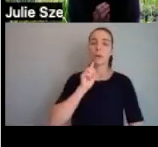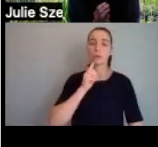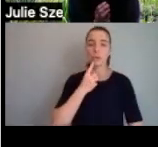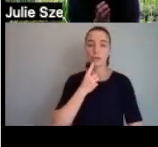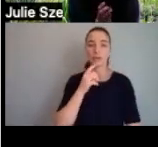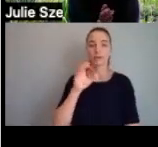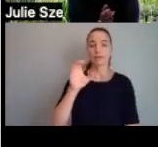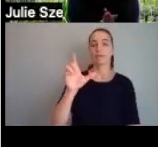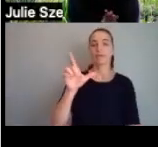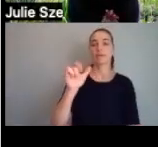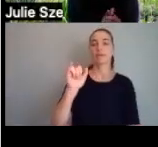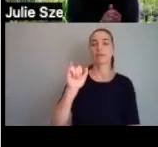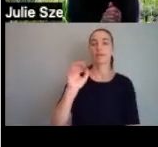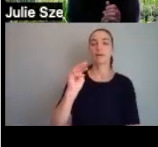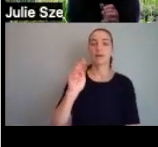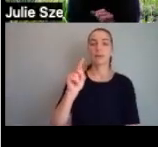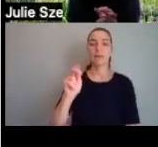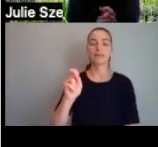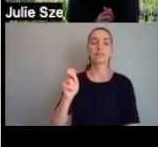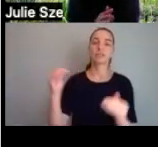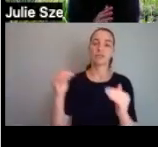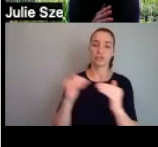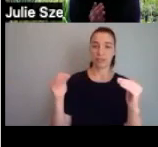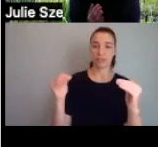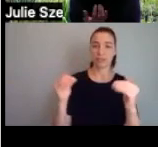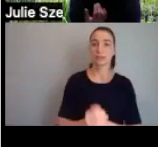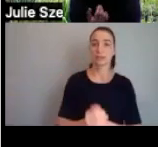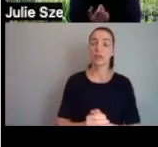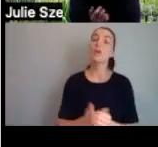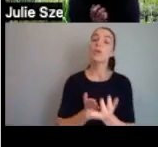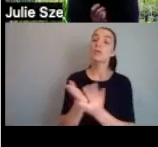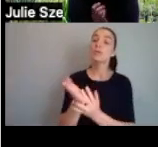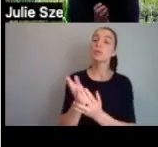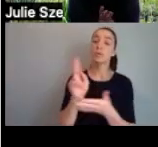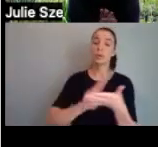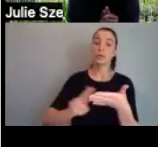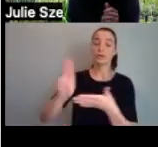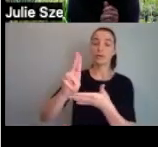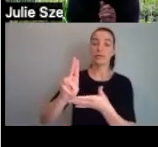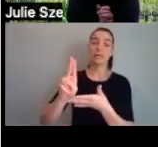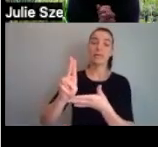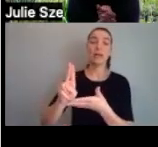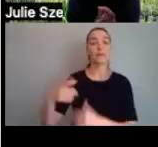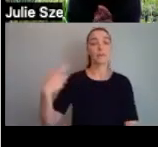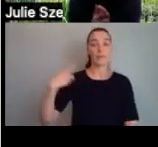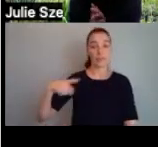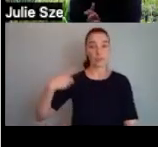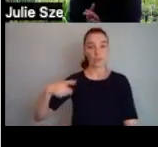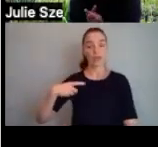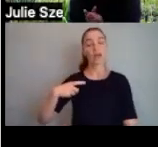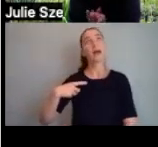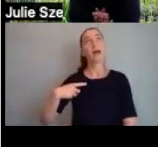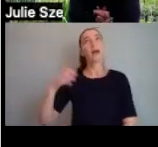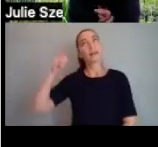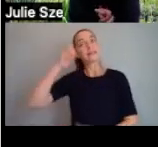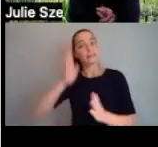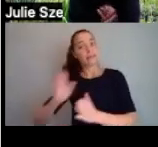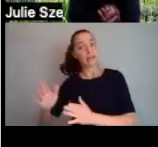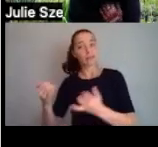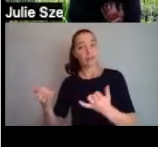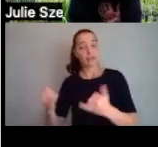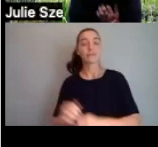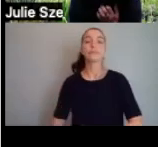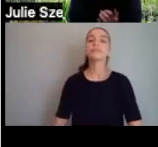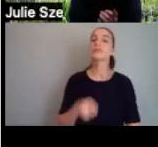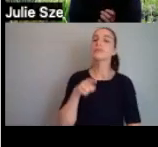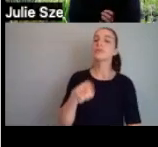and it's going to be through the University of Minnesota Press in Theory, and this talk will theorize what I